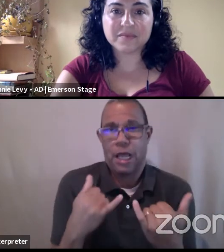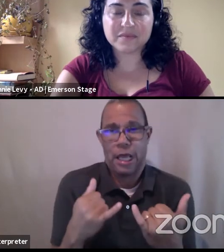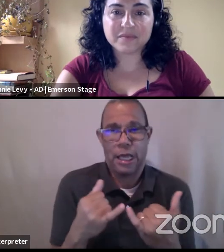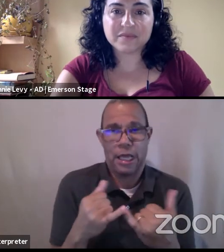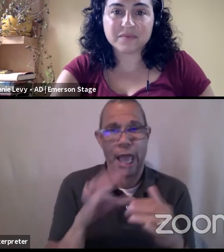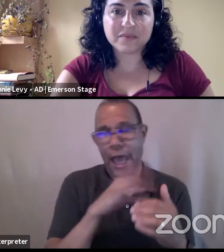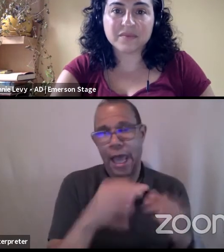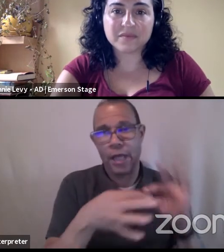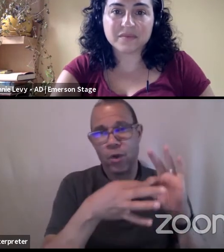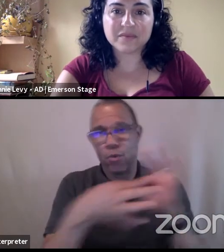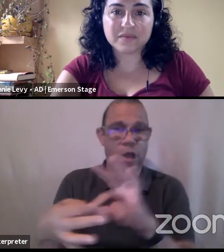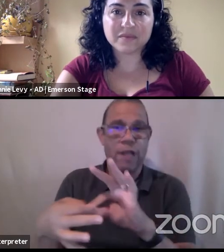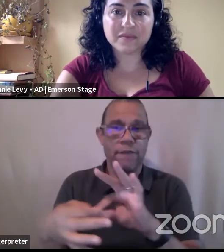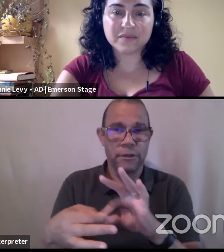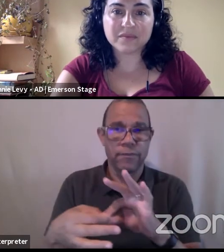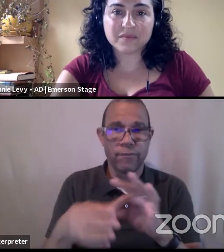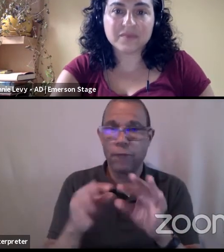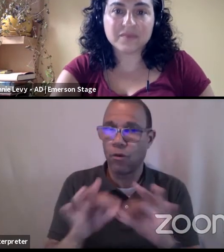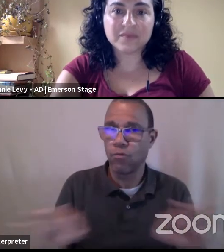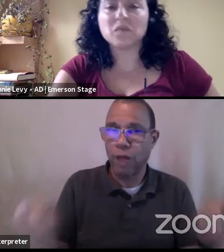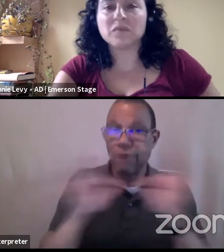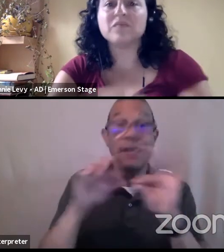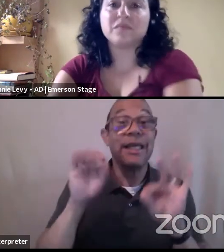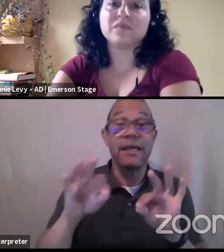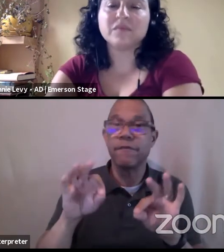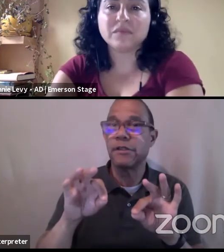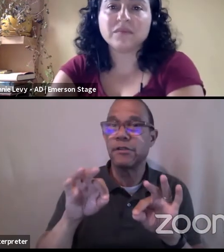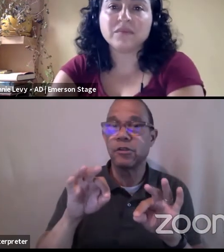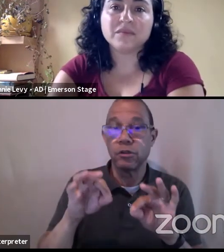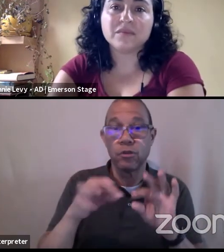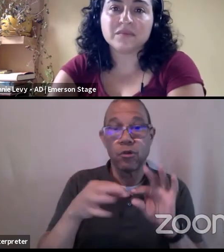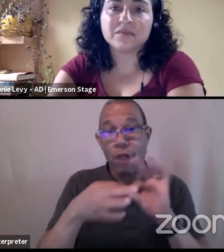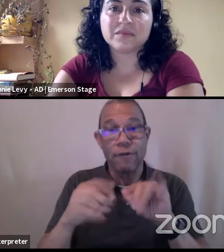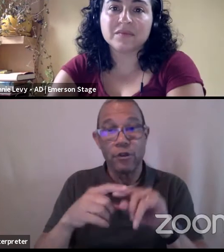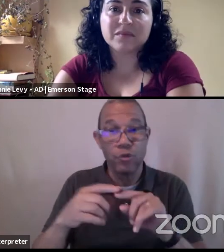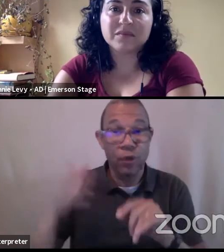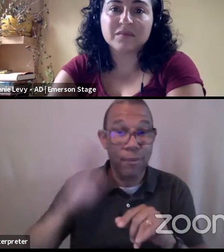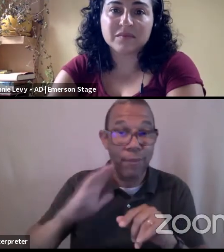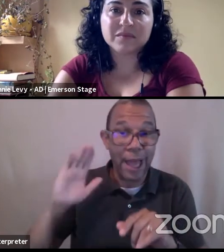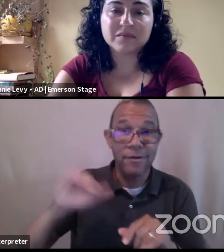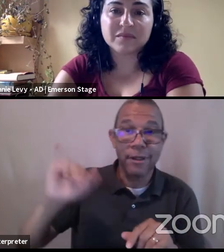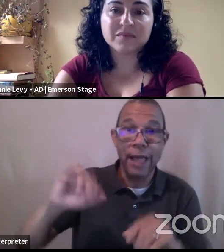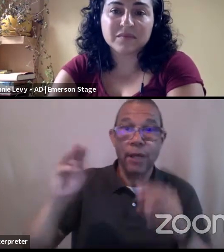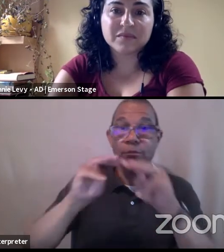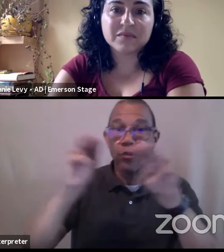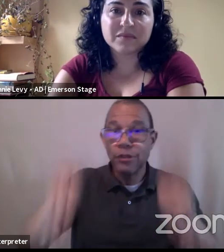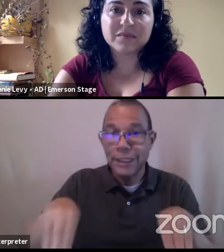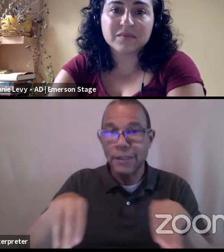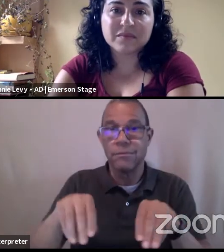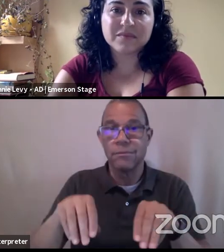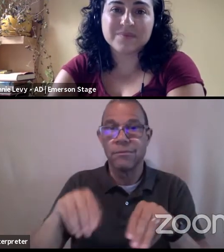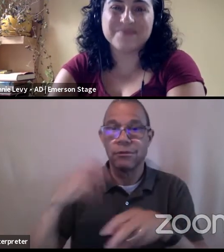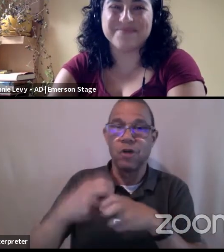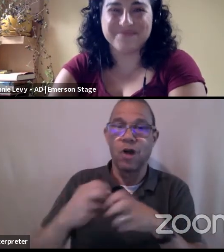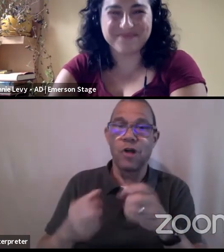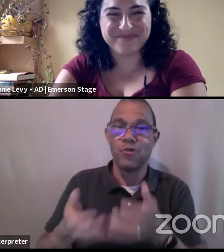if it's a relic of the past, if it's a museum, then it's, then it's, it's harder to raise money for that.